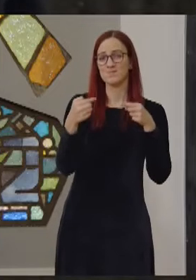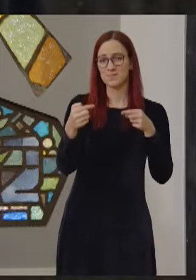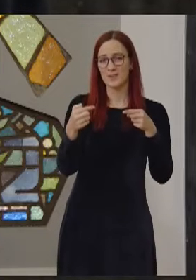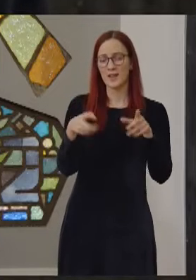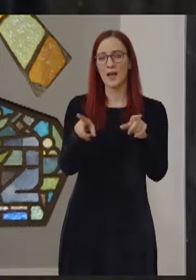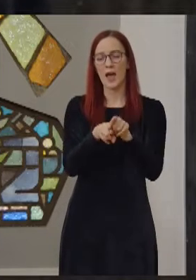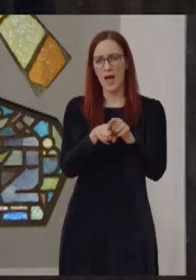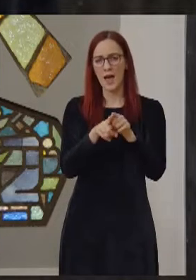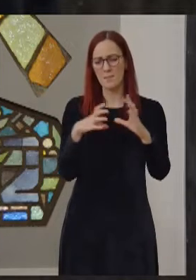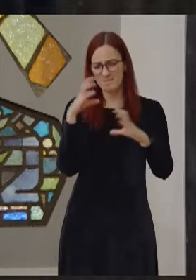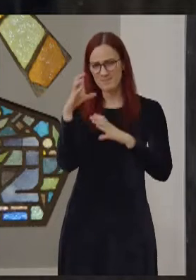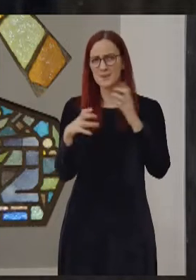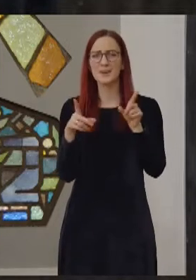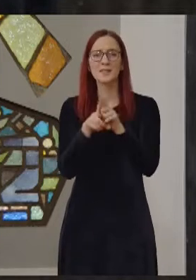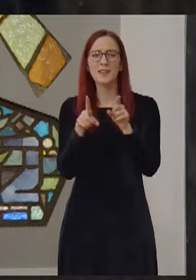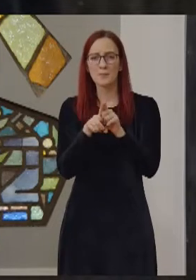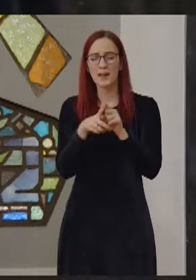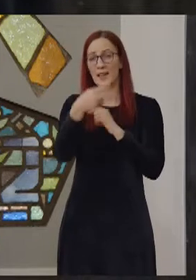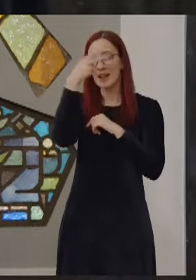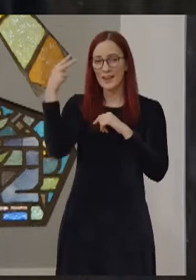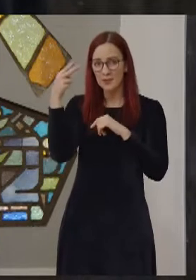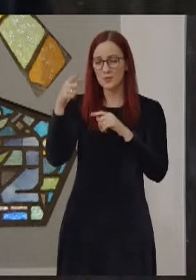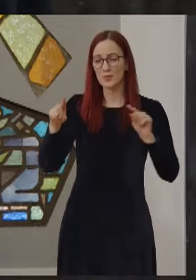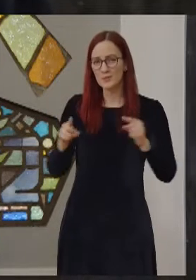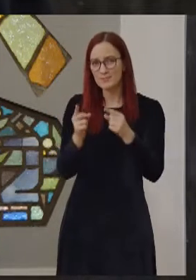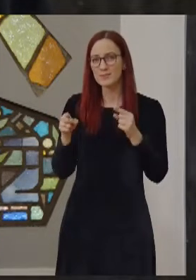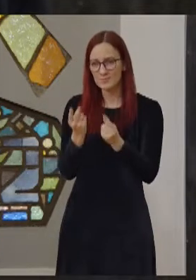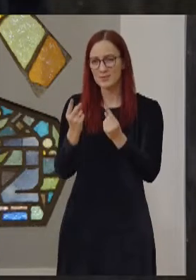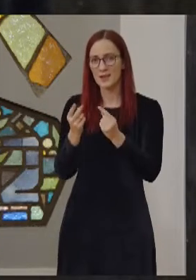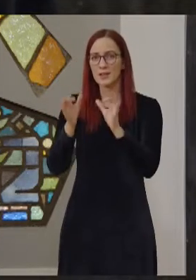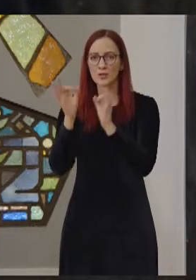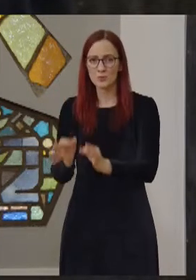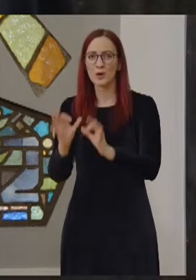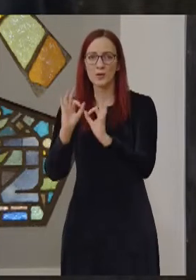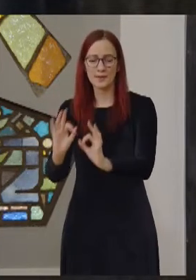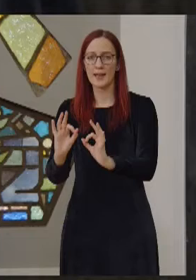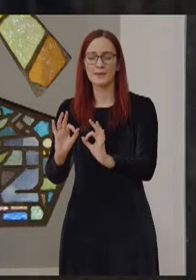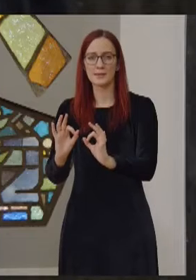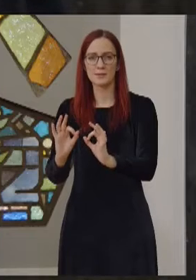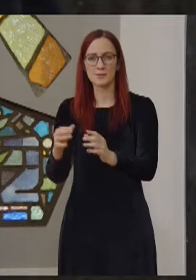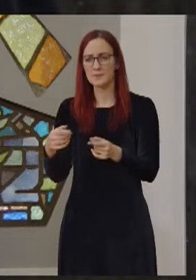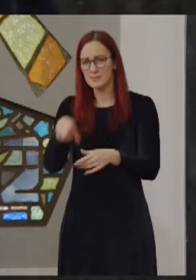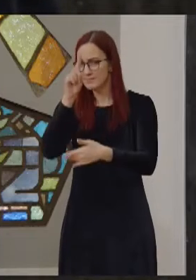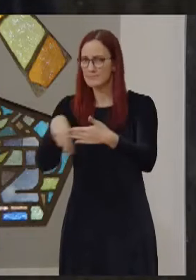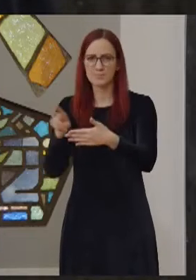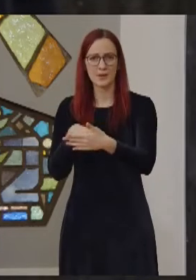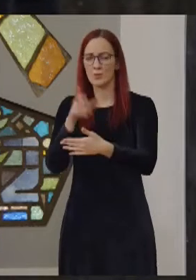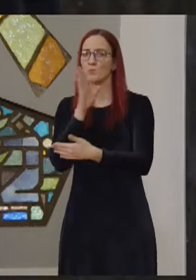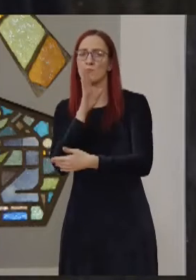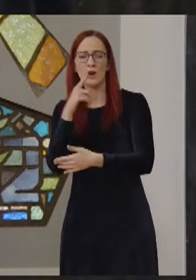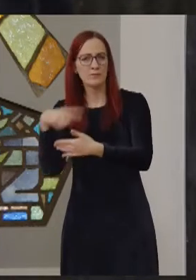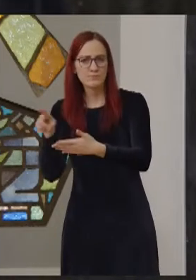all this resistance campaign is a part of the global campaign that promotes